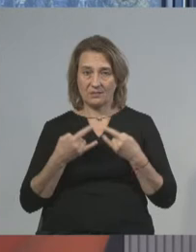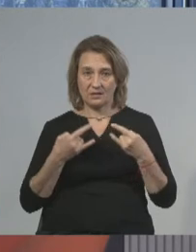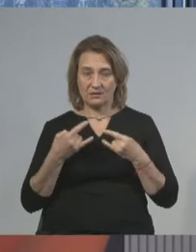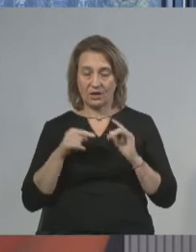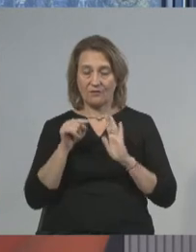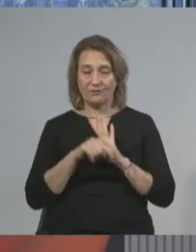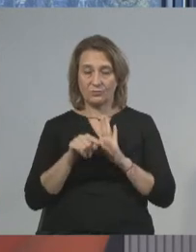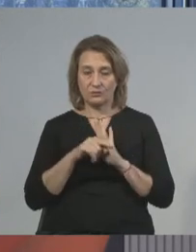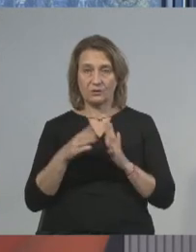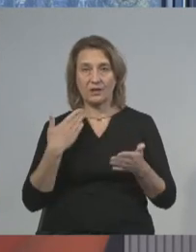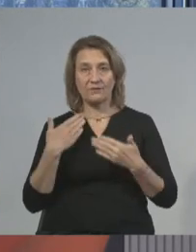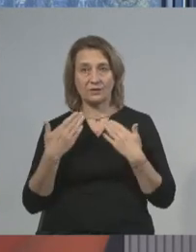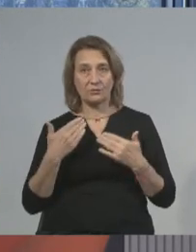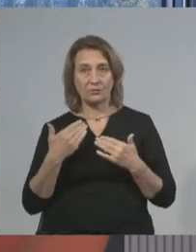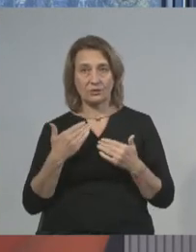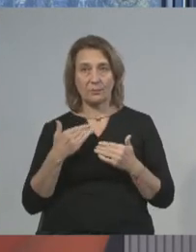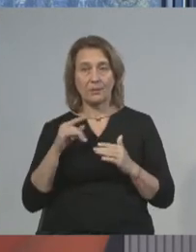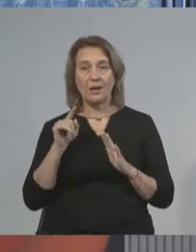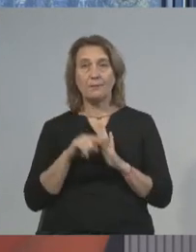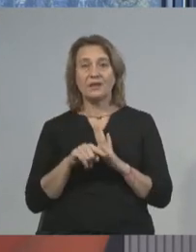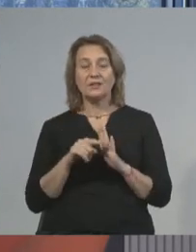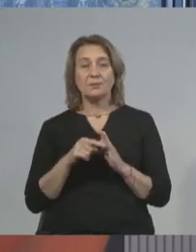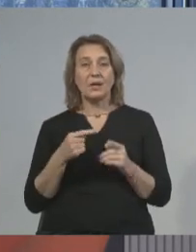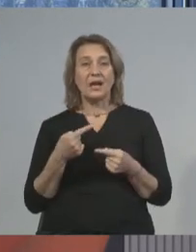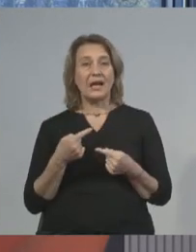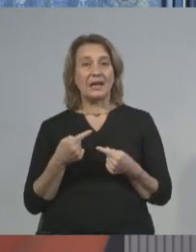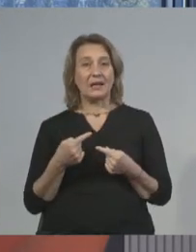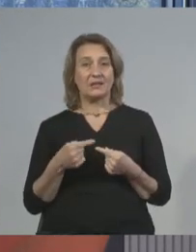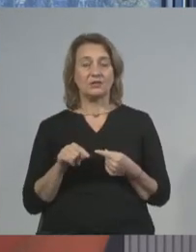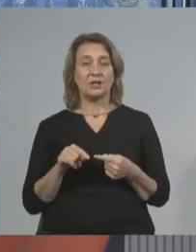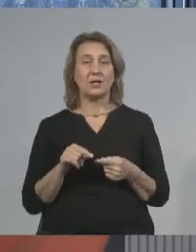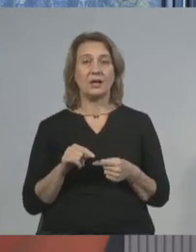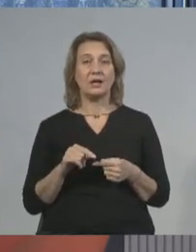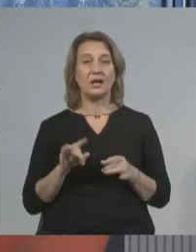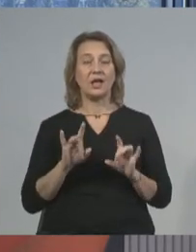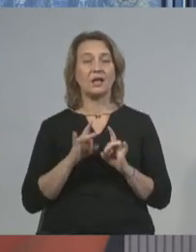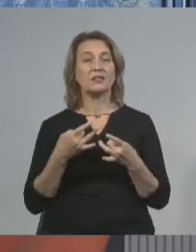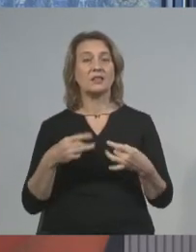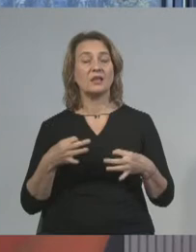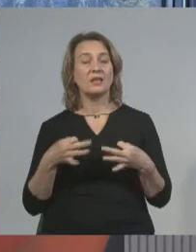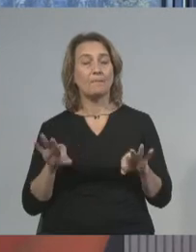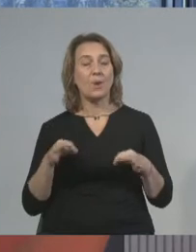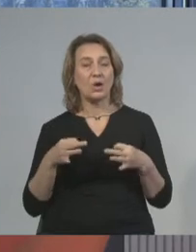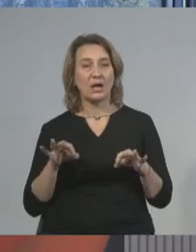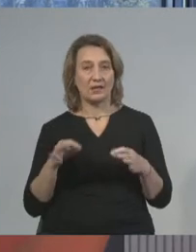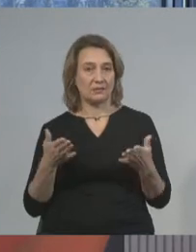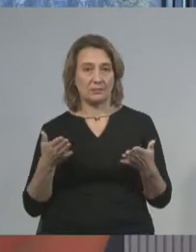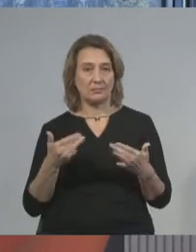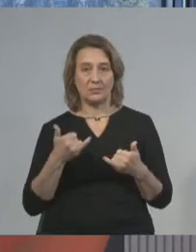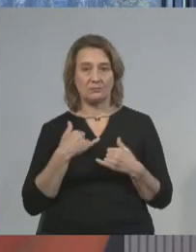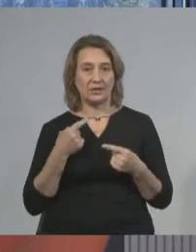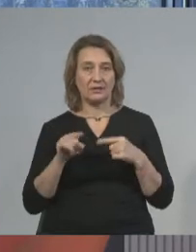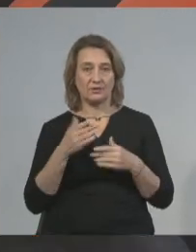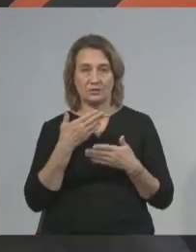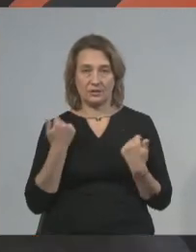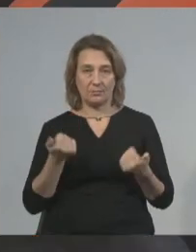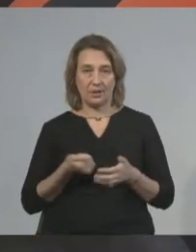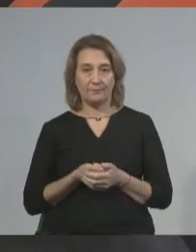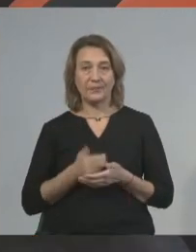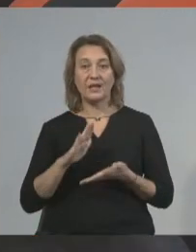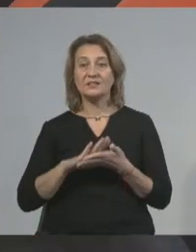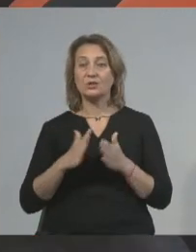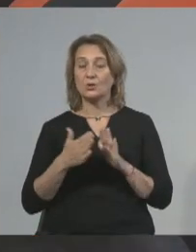also think that i'm quite skeptical to media literacy programs but it's the same with democracy maybe